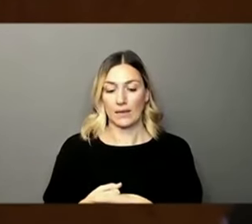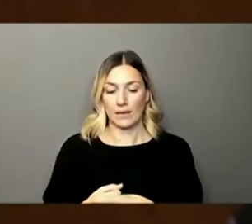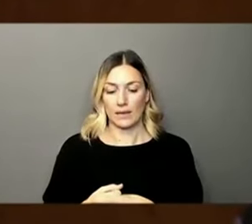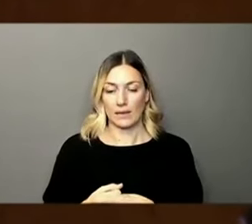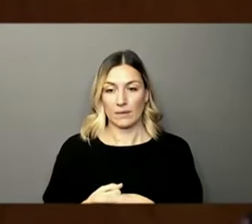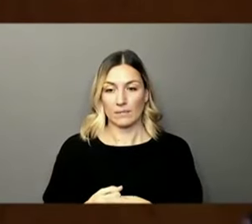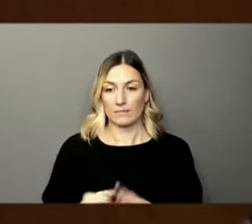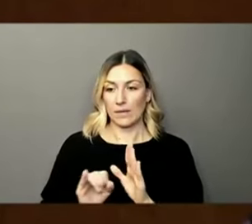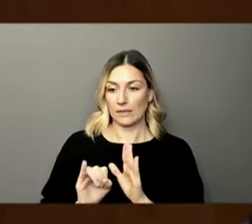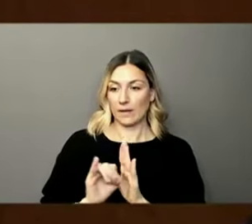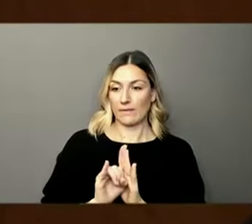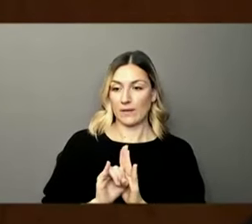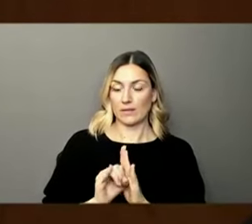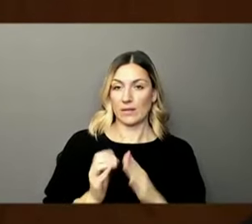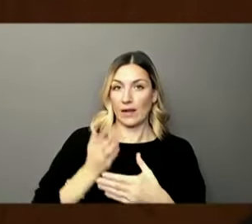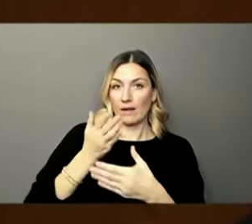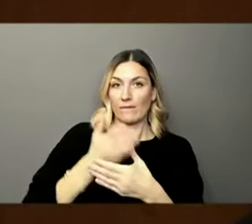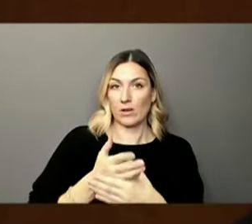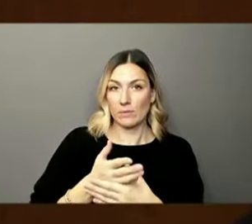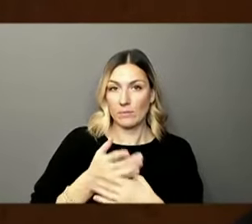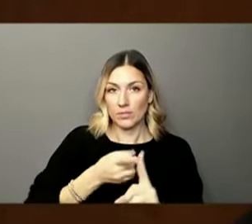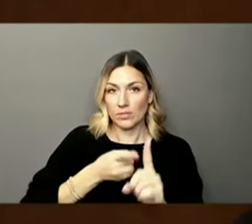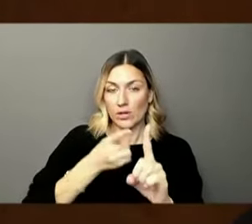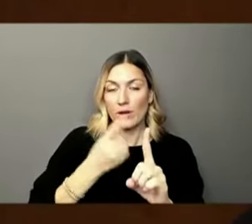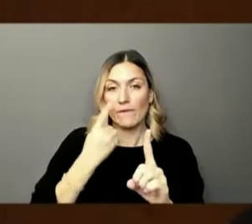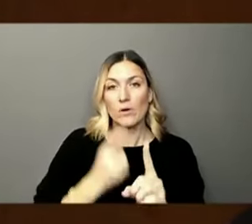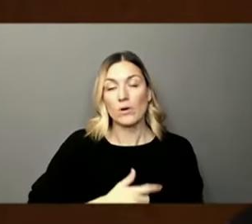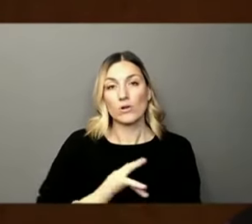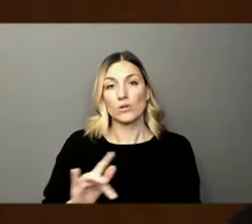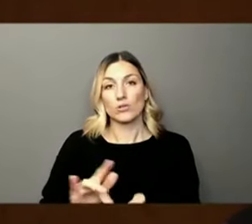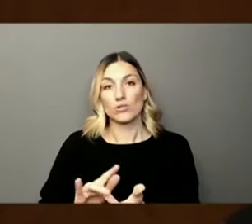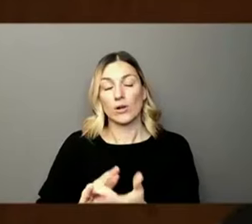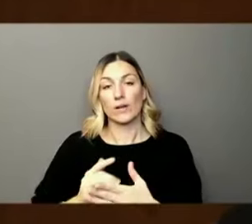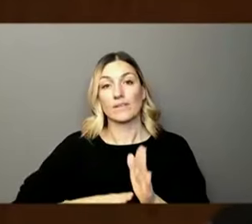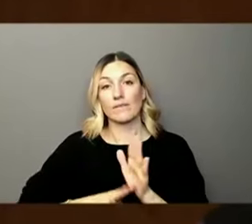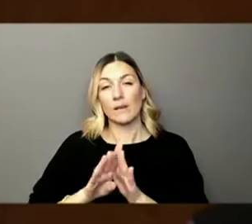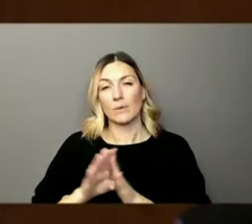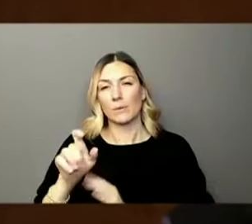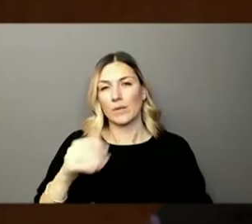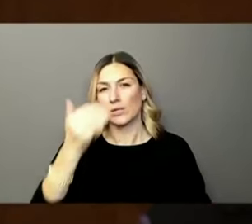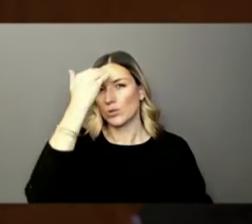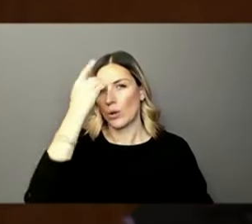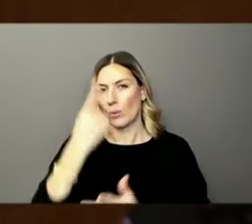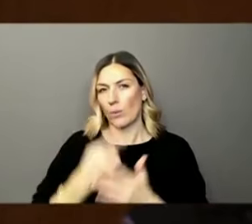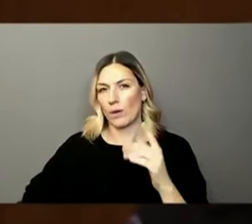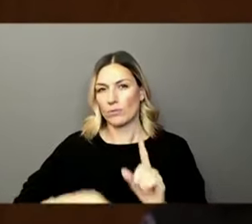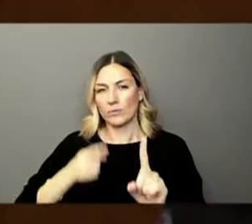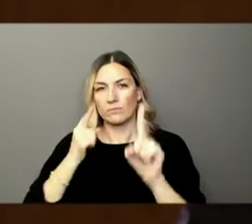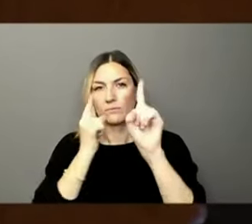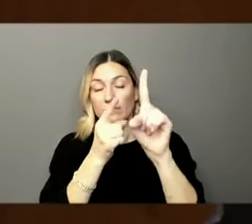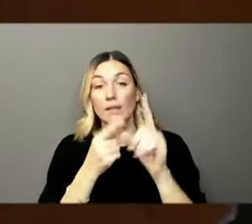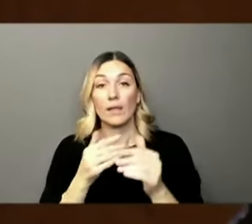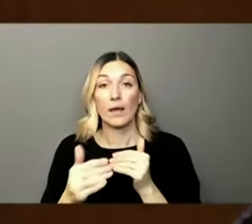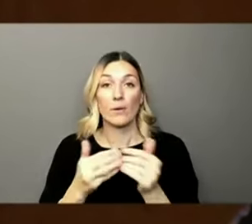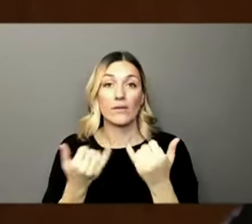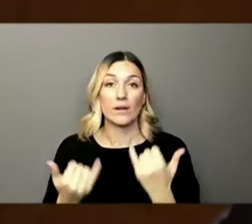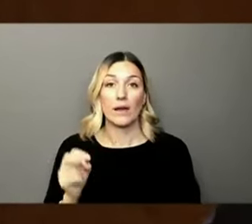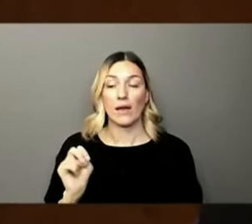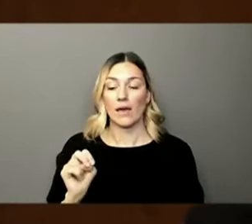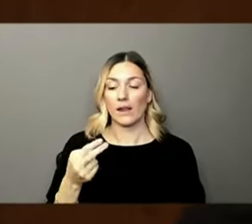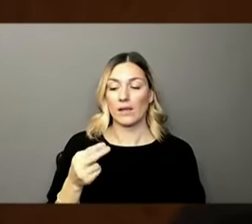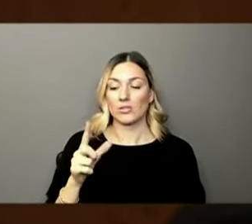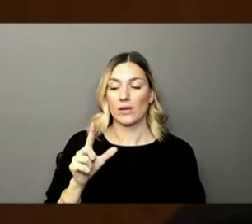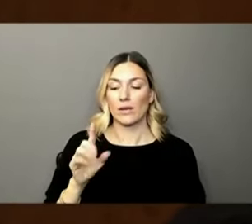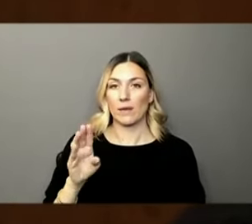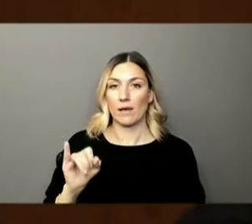identification of intervenable targets for drug development. So this is very important. We need to know what we're targeting. However, at this time, NHLBI anticipates concluding